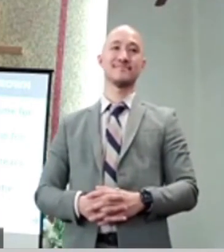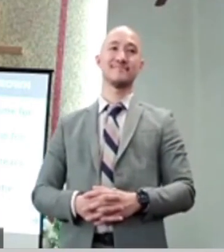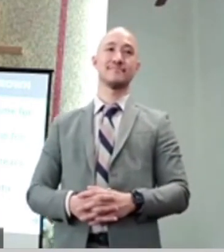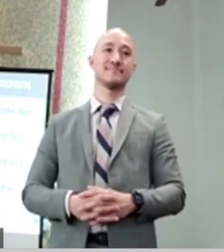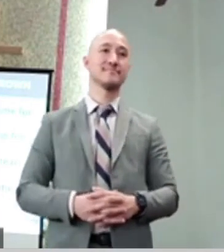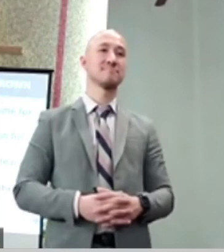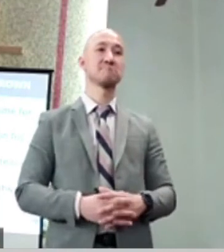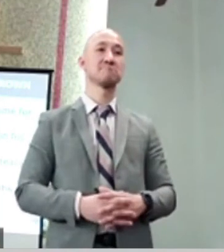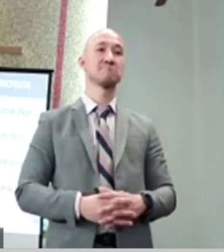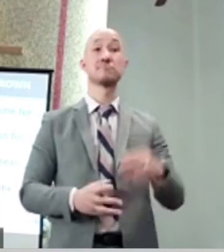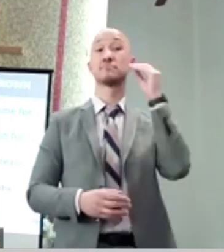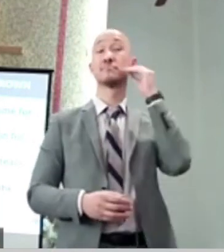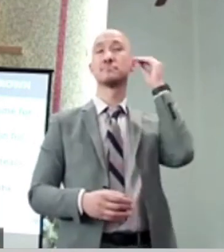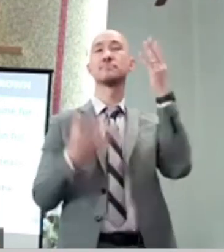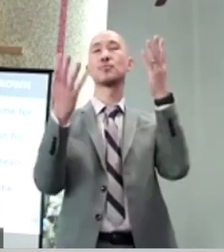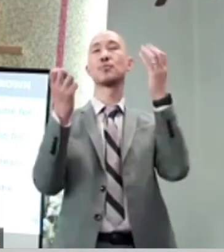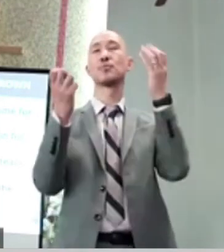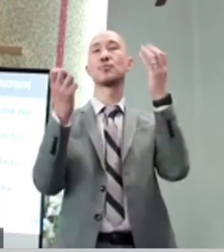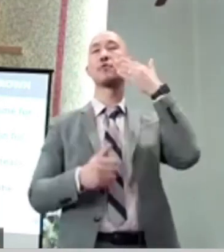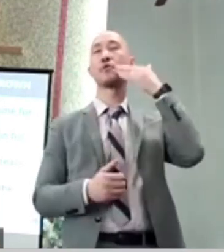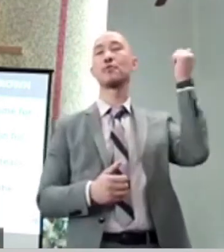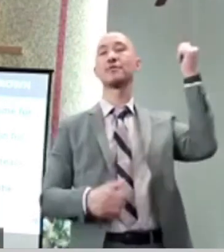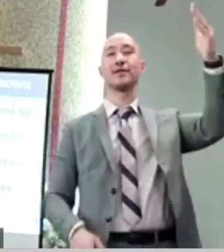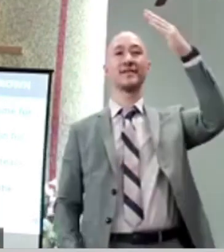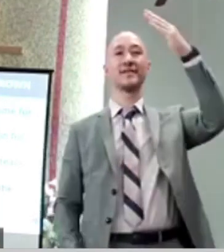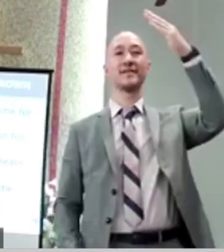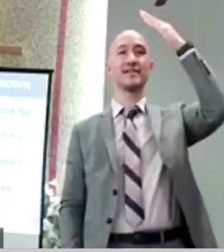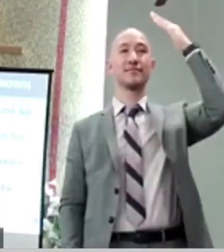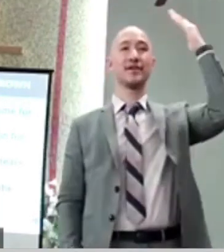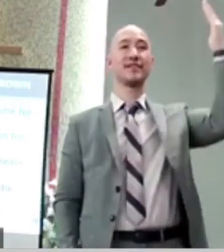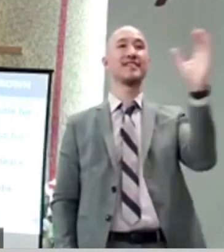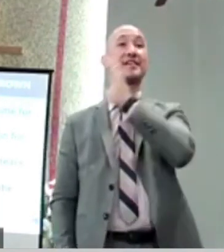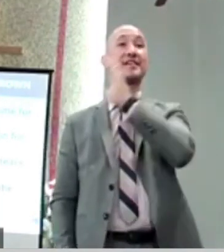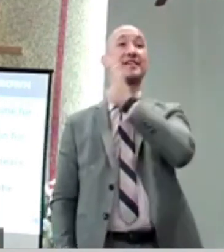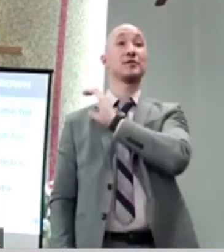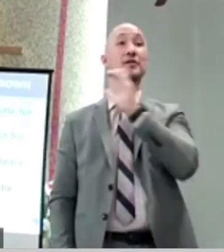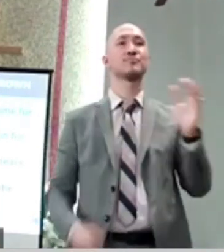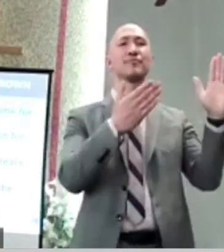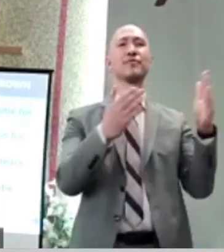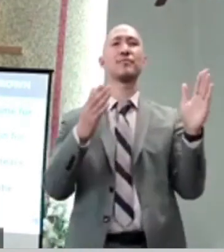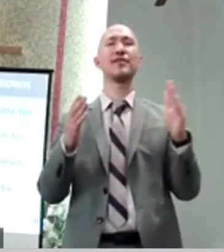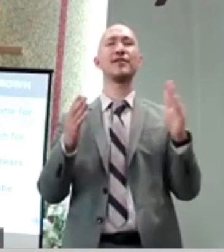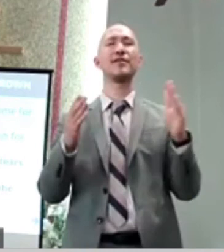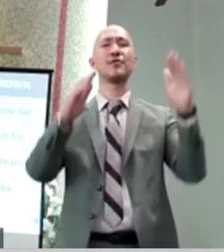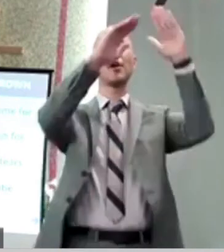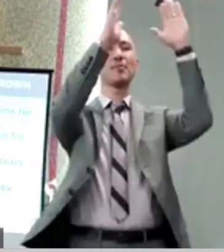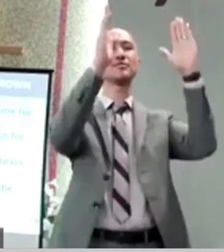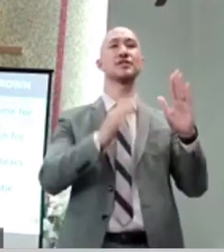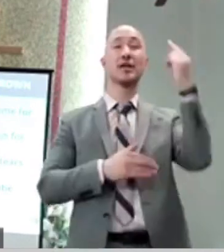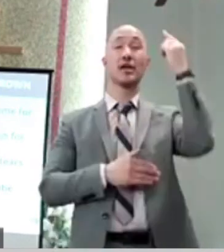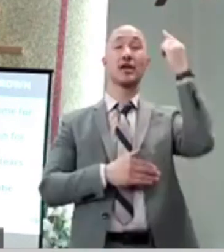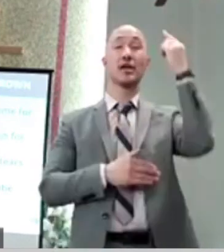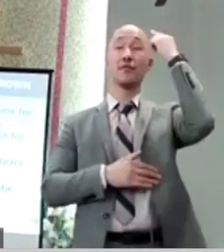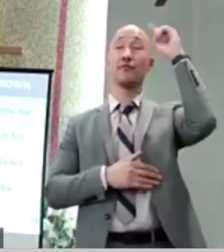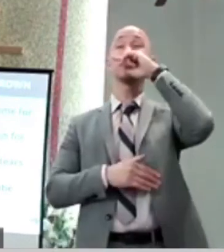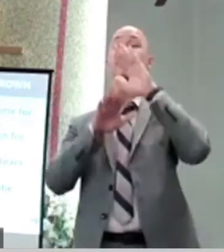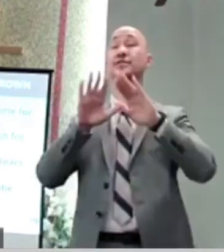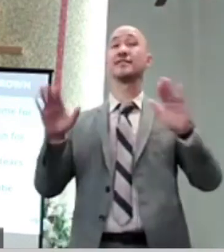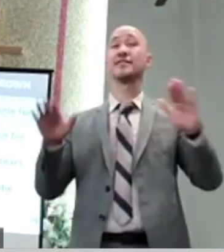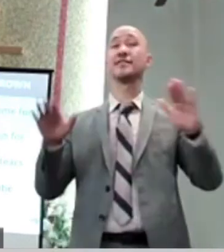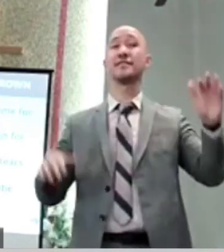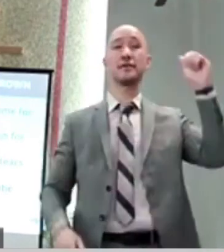I'm gonna trade my earthly home for a better one, bright and fair. Christ left to prepare a mansion for